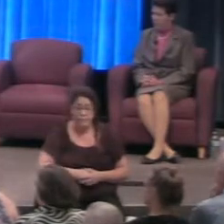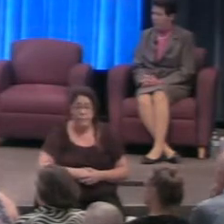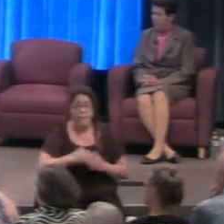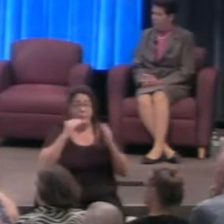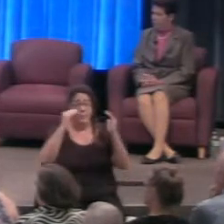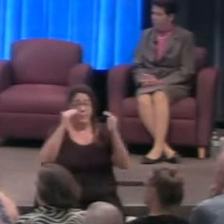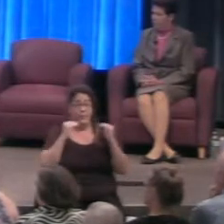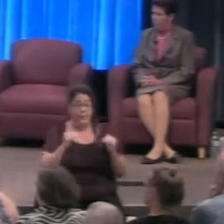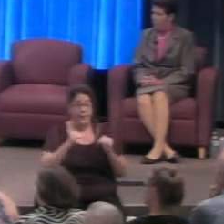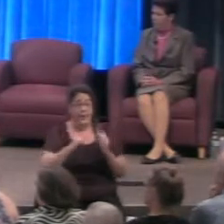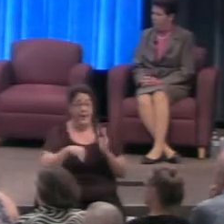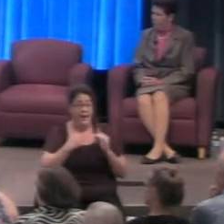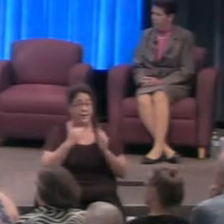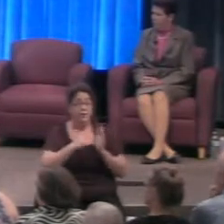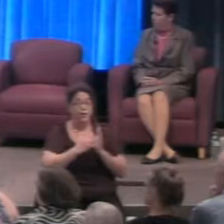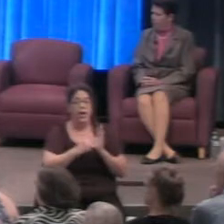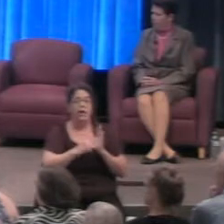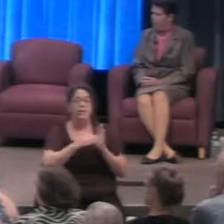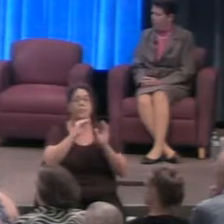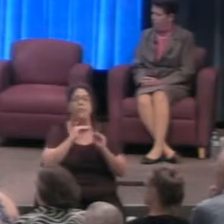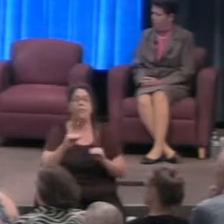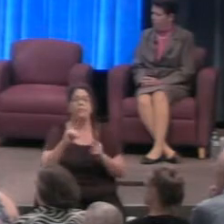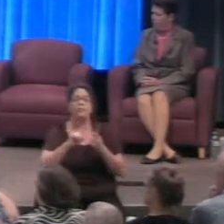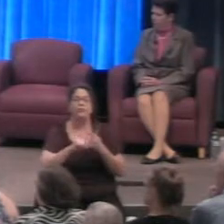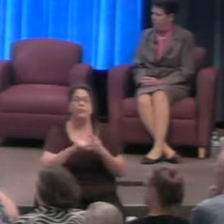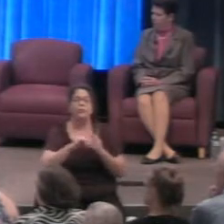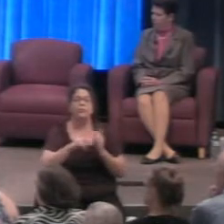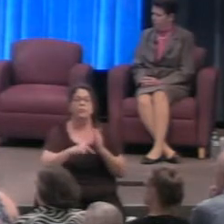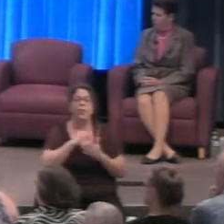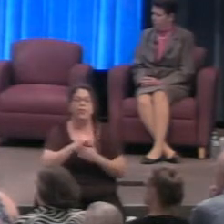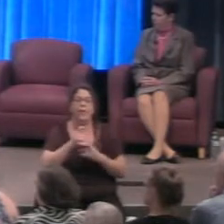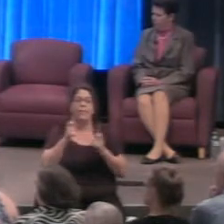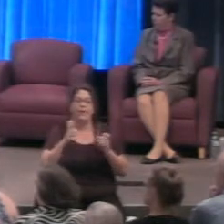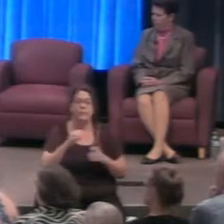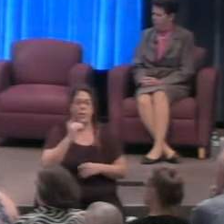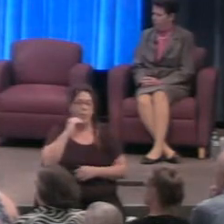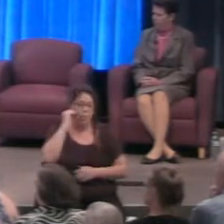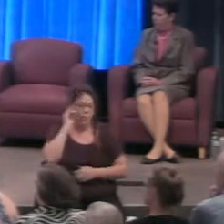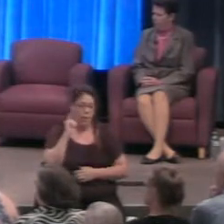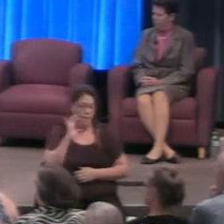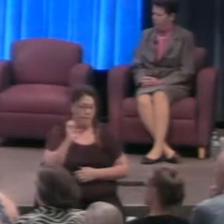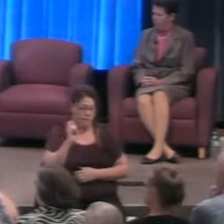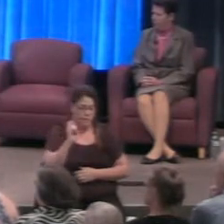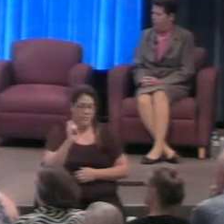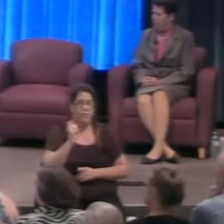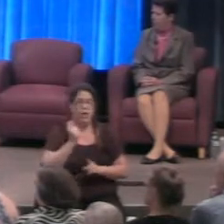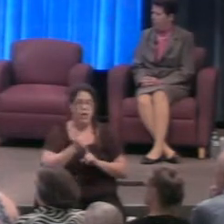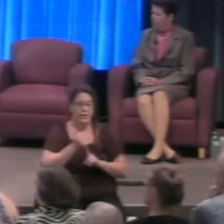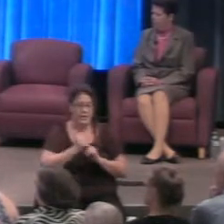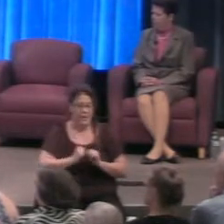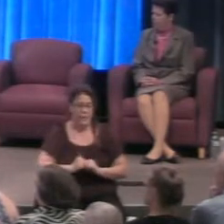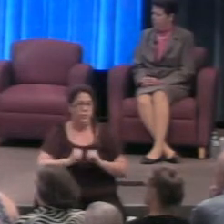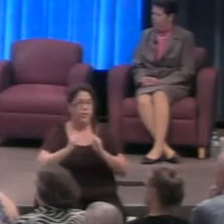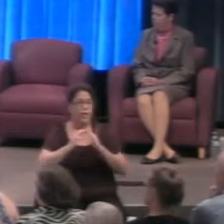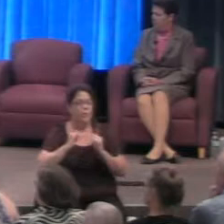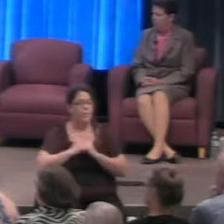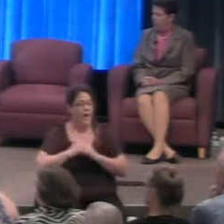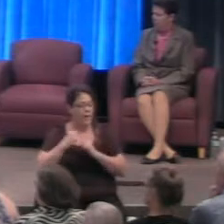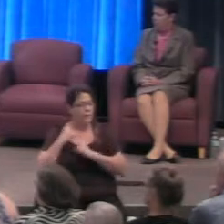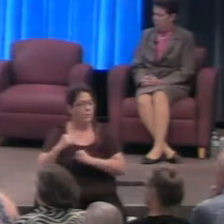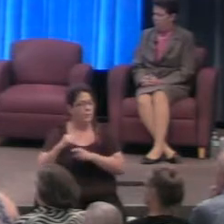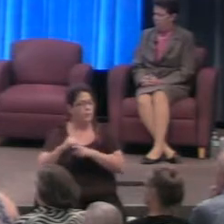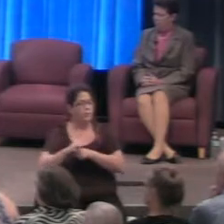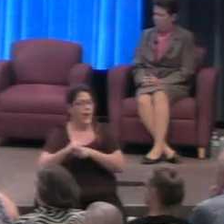Next, Janet moved to the program management home office, where she stood up a robust training program